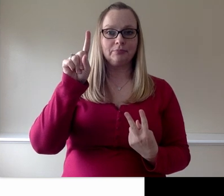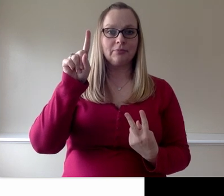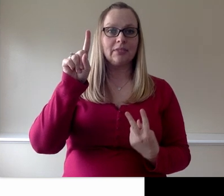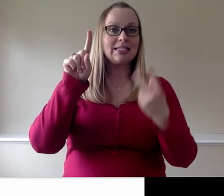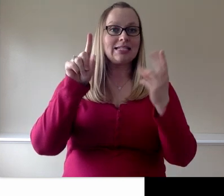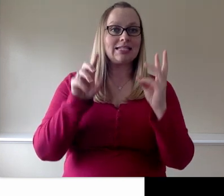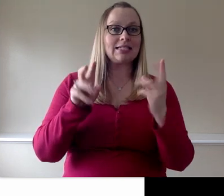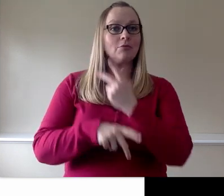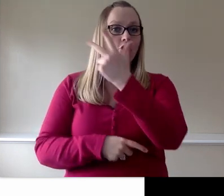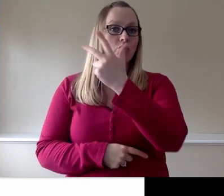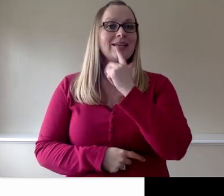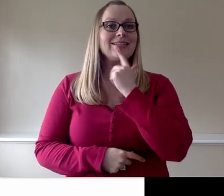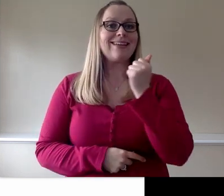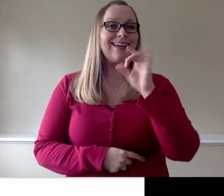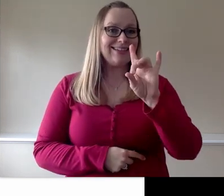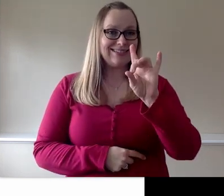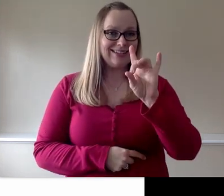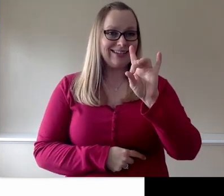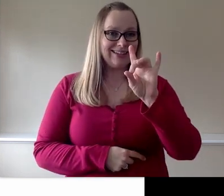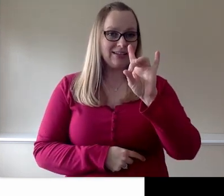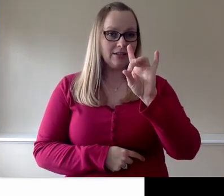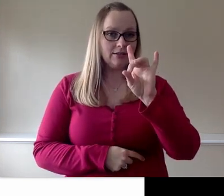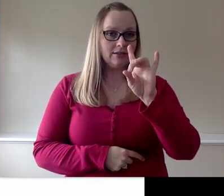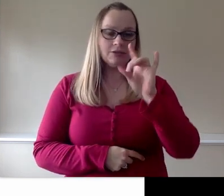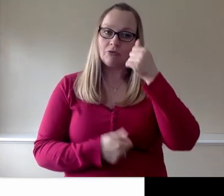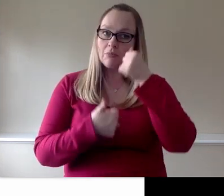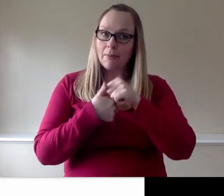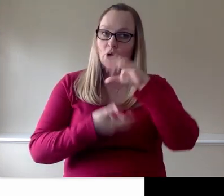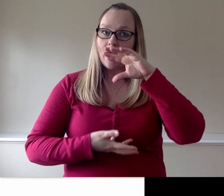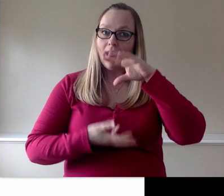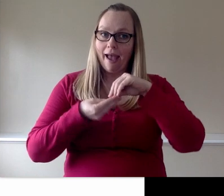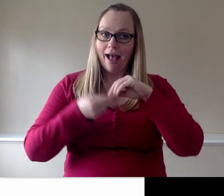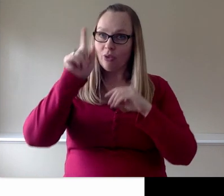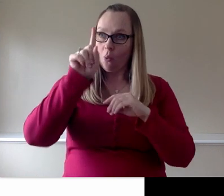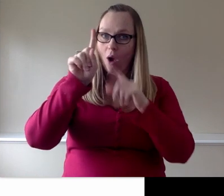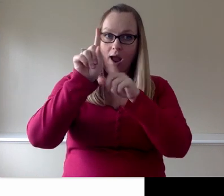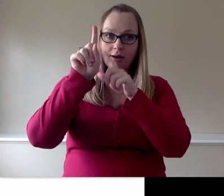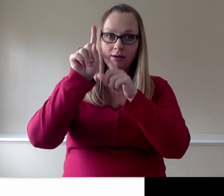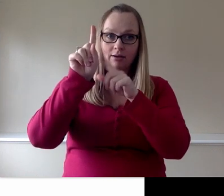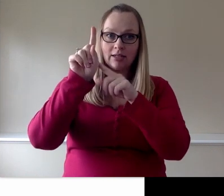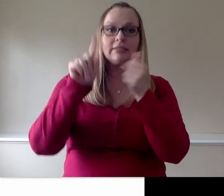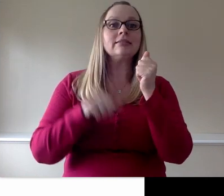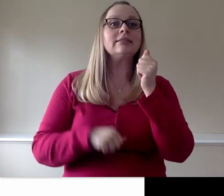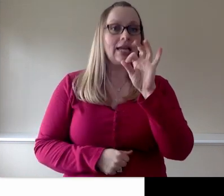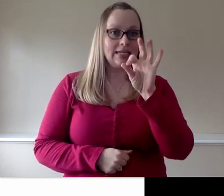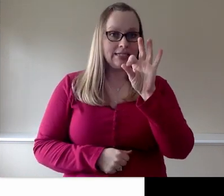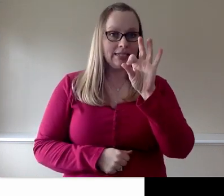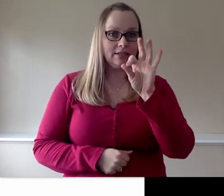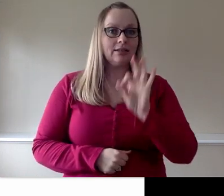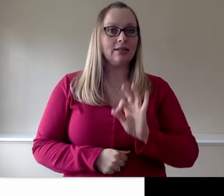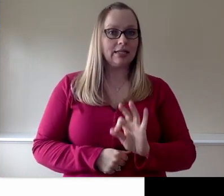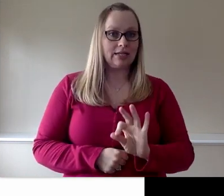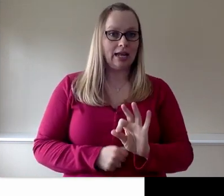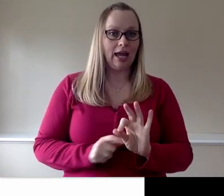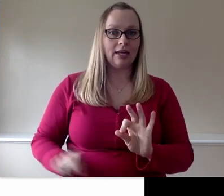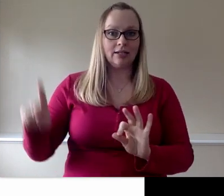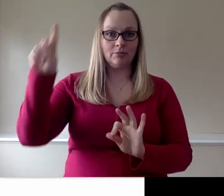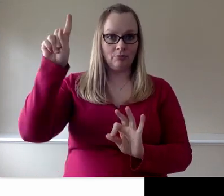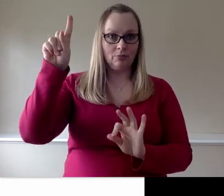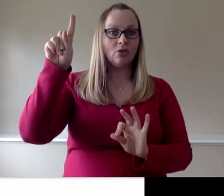6 times 3 is 18. Remember to add your carry. 18 plus 1 is 19. We're going to carry that